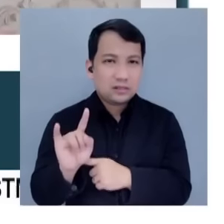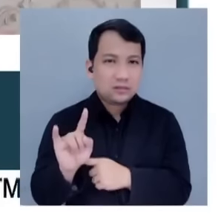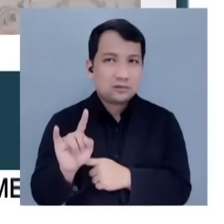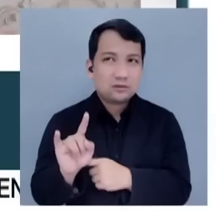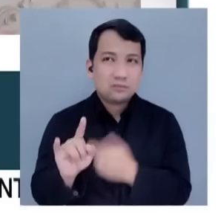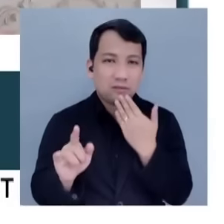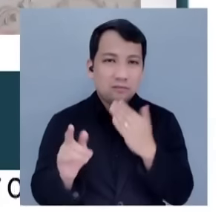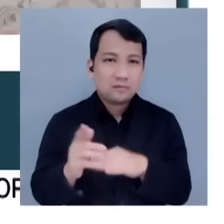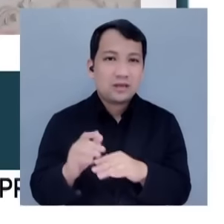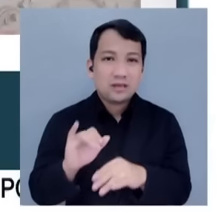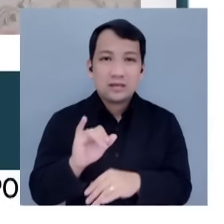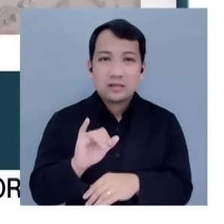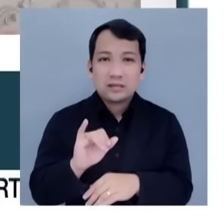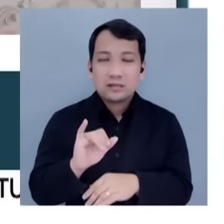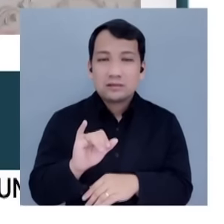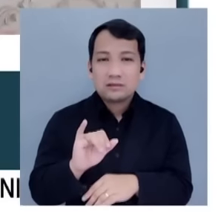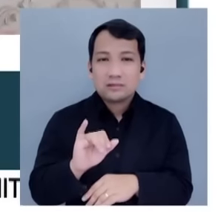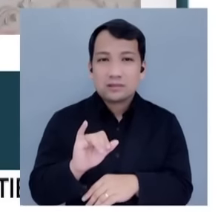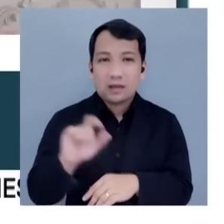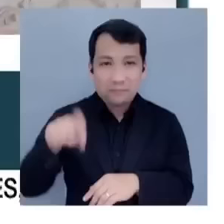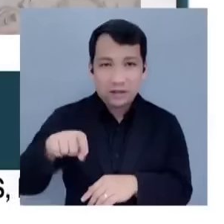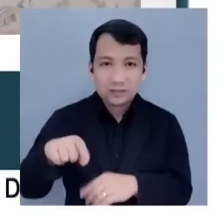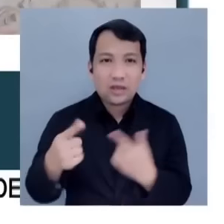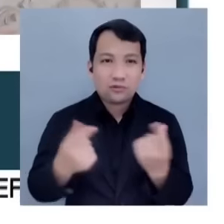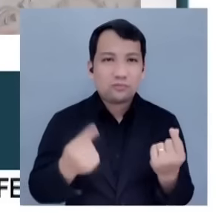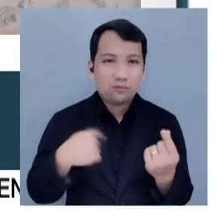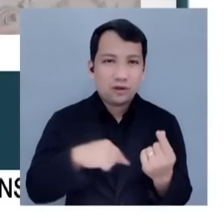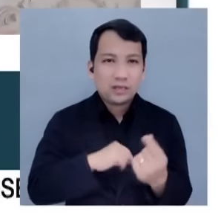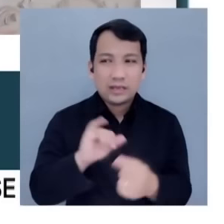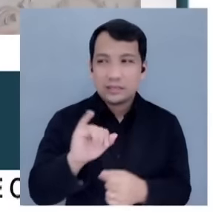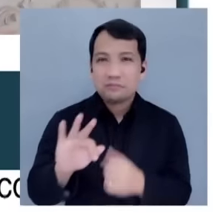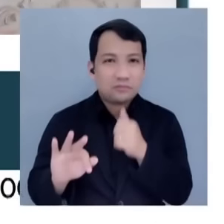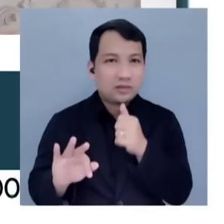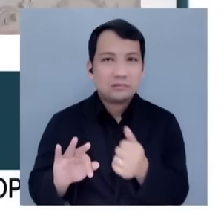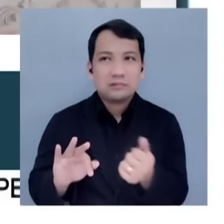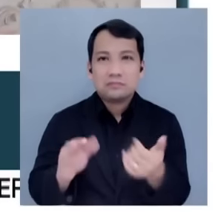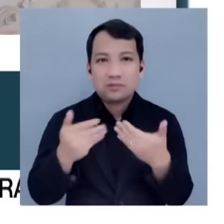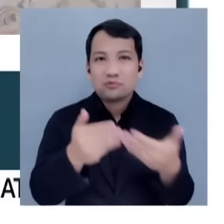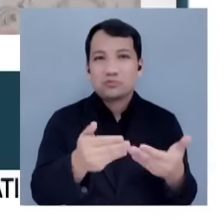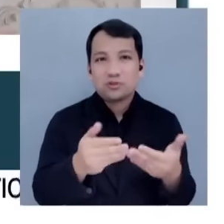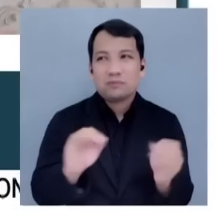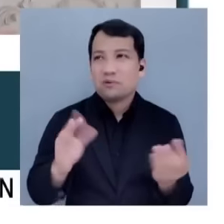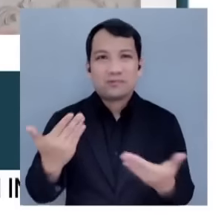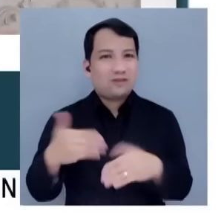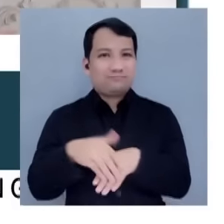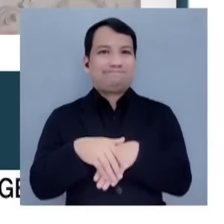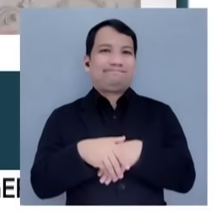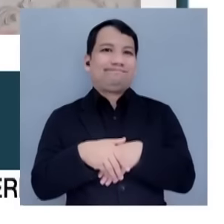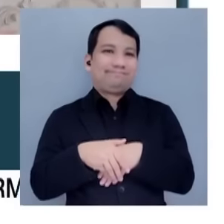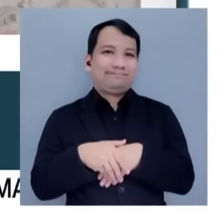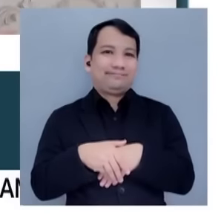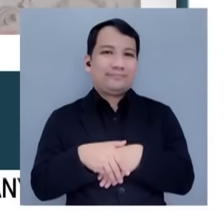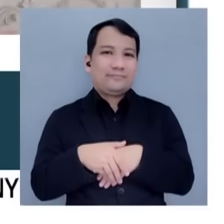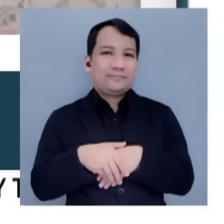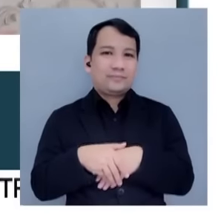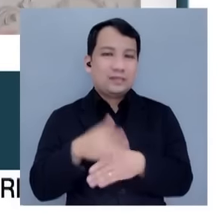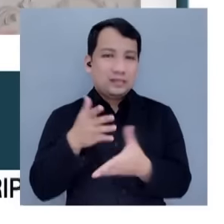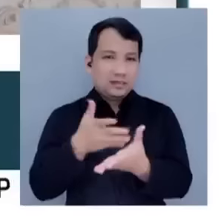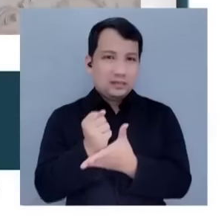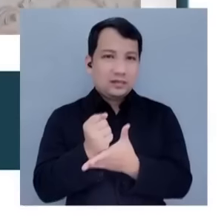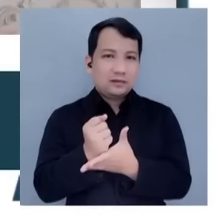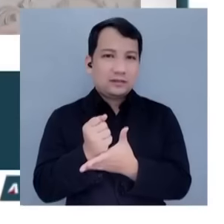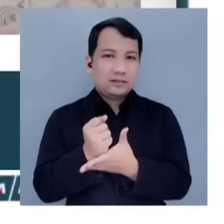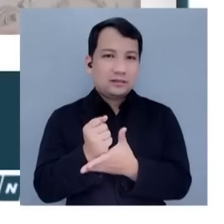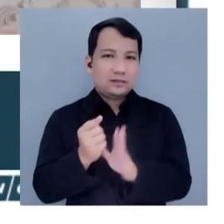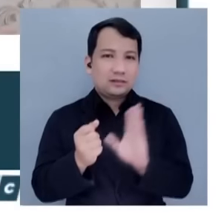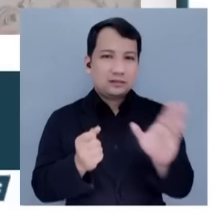kung tayo ay nananahimik, kung tayo ay nagwawalang tibok. No? Sabi nga nila, ang karapatan ay hindi karapatan